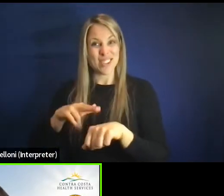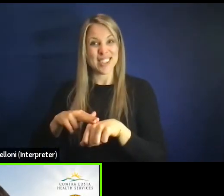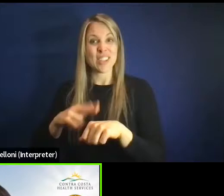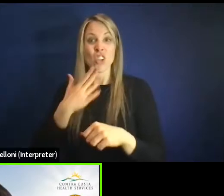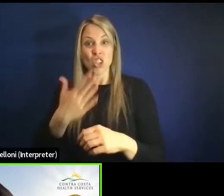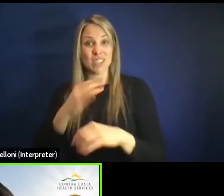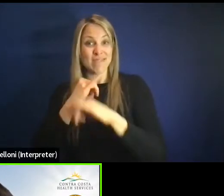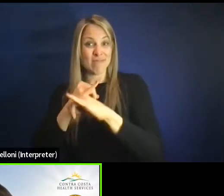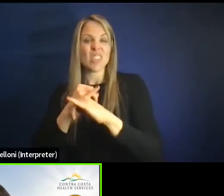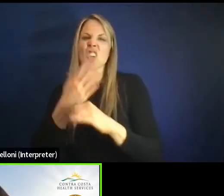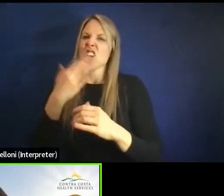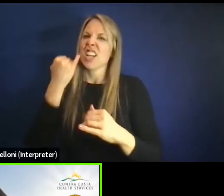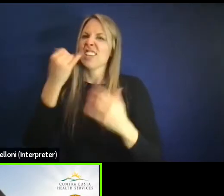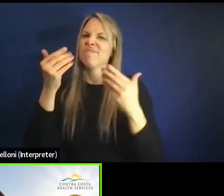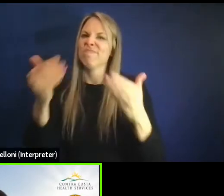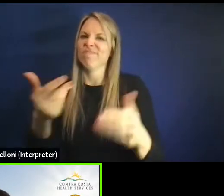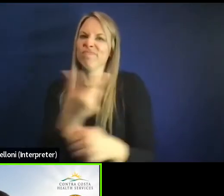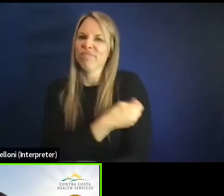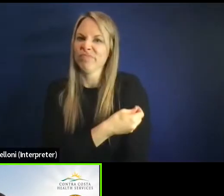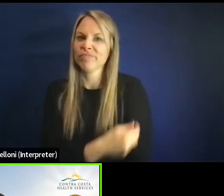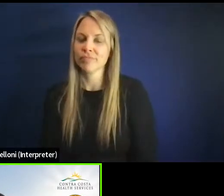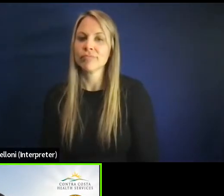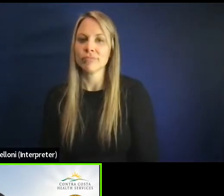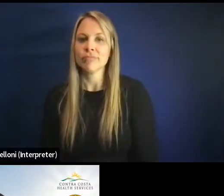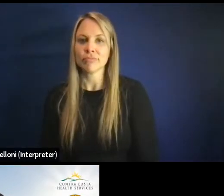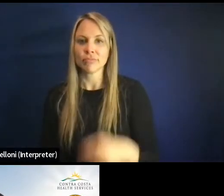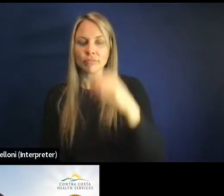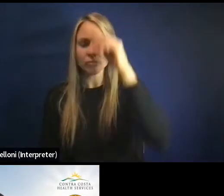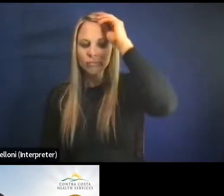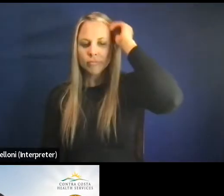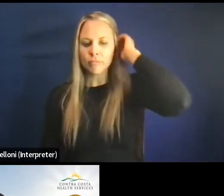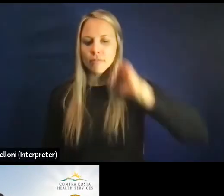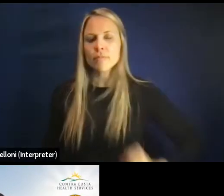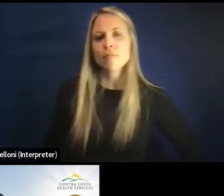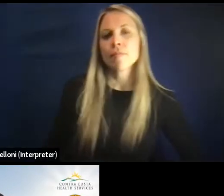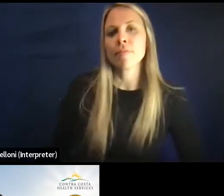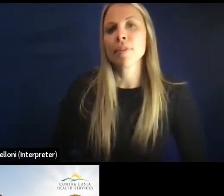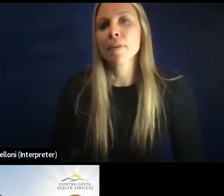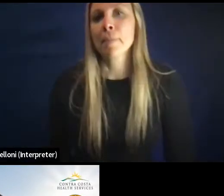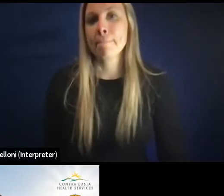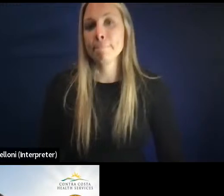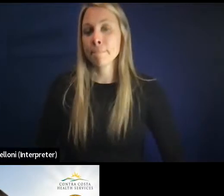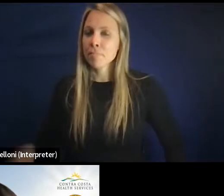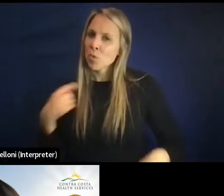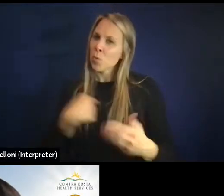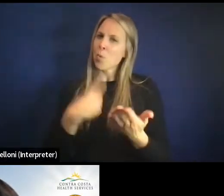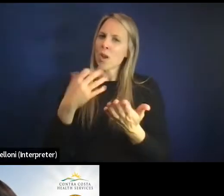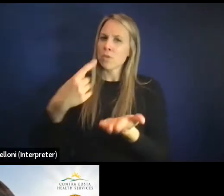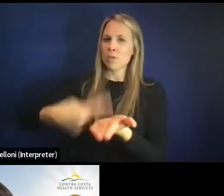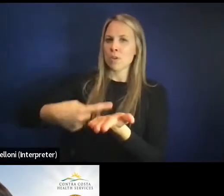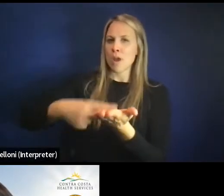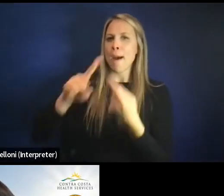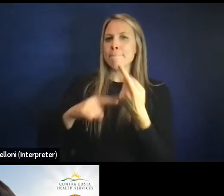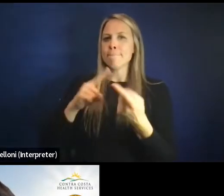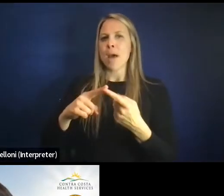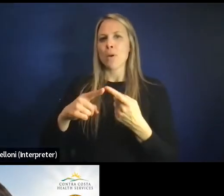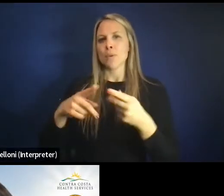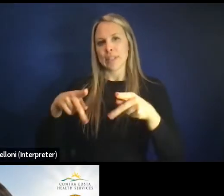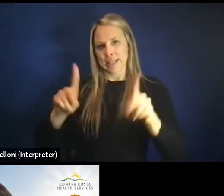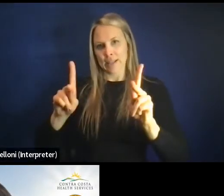idea to get vaccinated. Thank you. I want to talk a little bit about consent. There was a number of questions